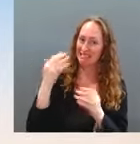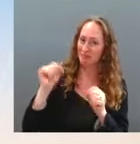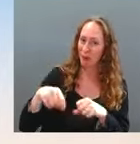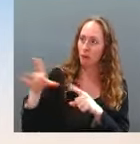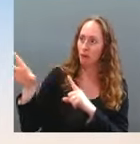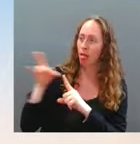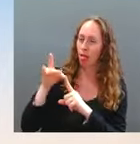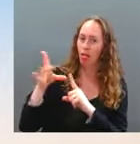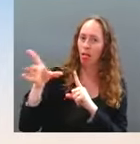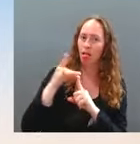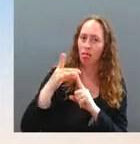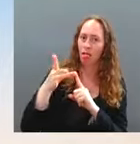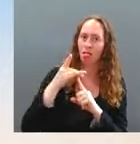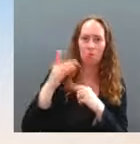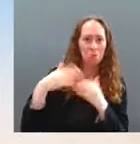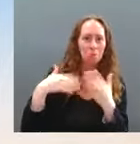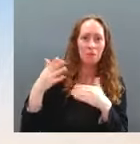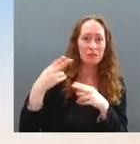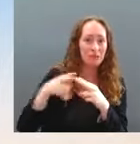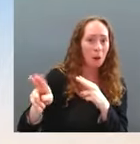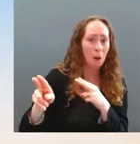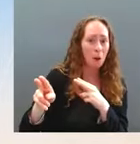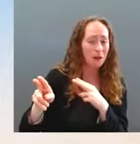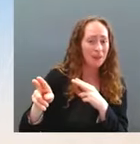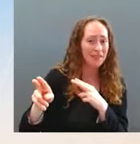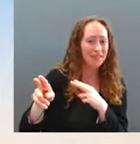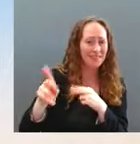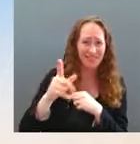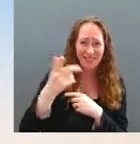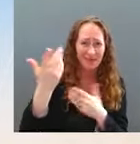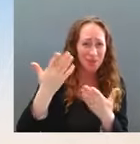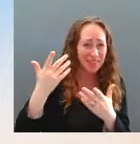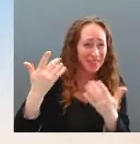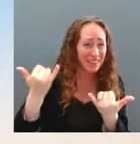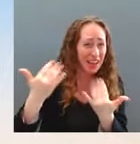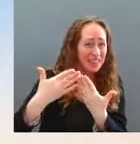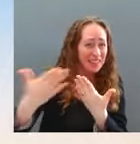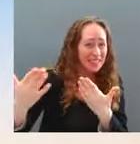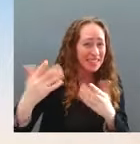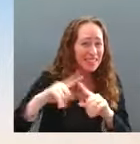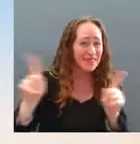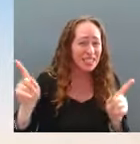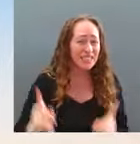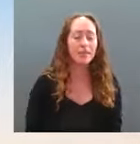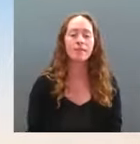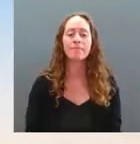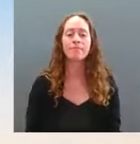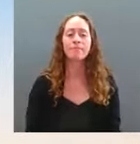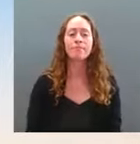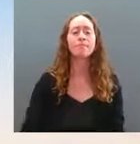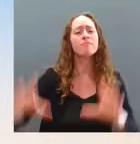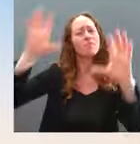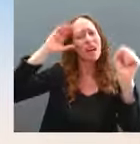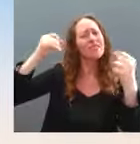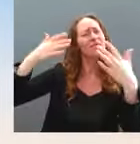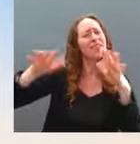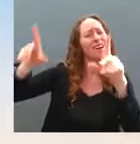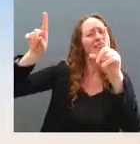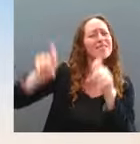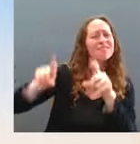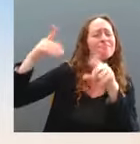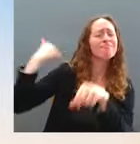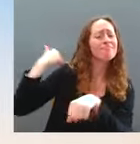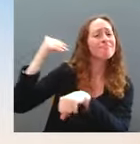circumstance for the president? He was tested last night and tested negative. And if his doctor deems he should be tested more frequently, he